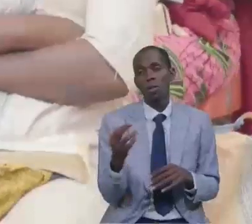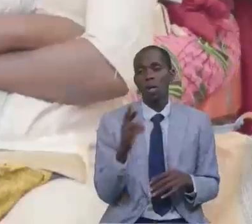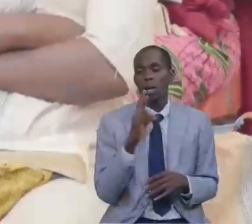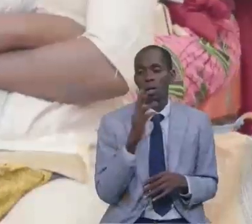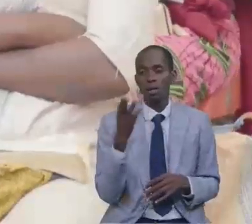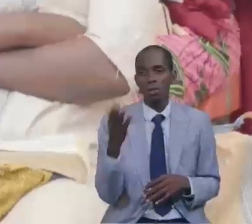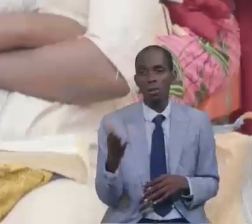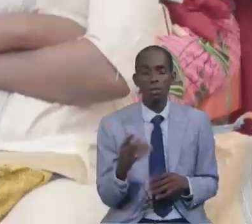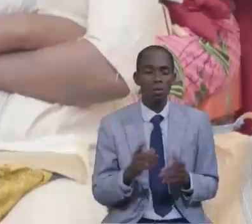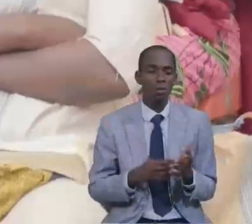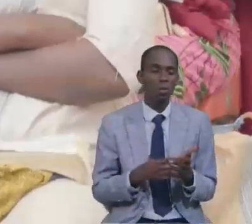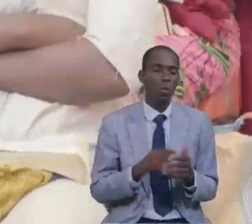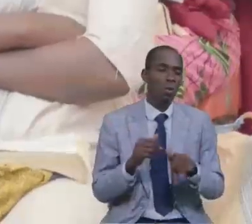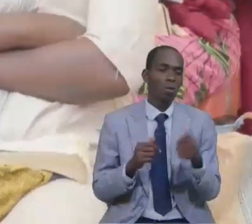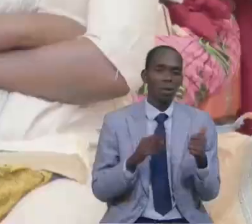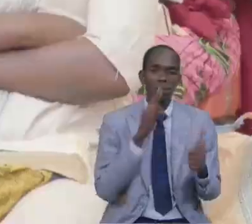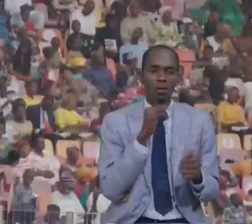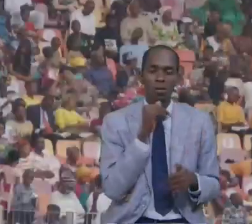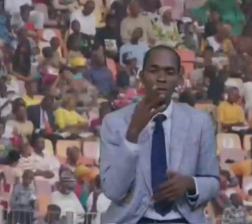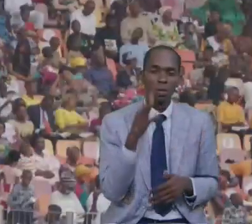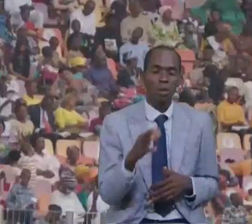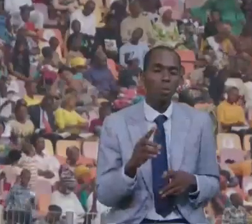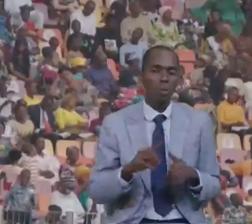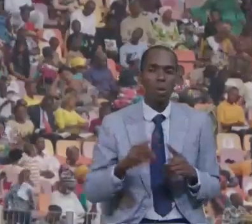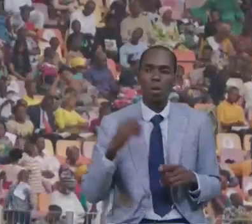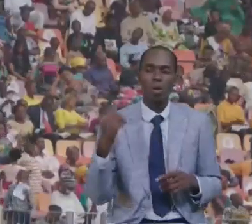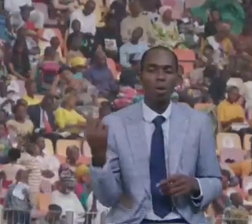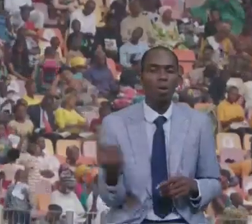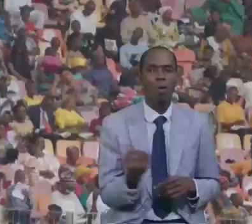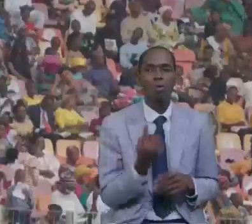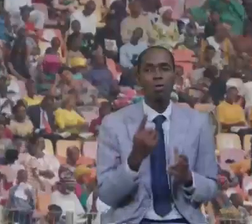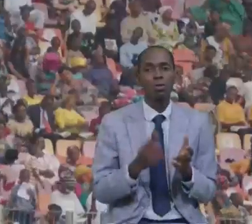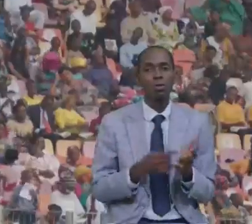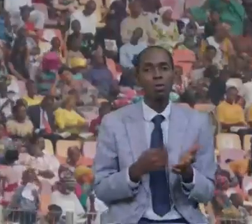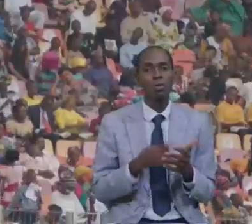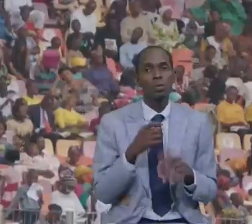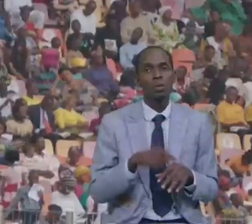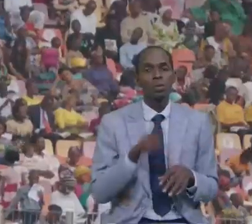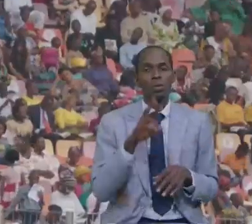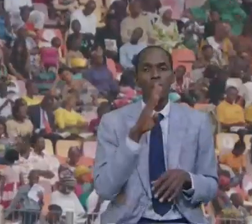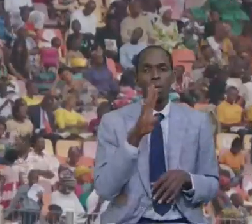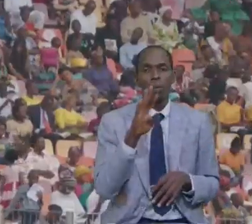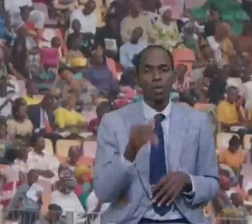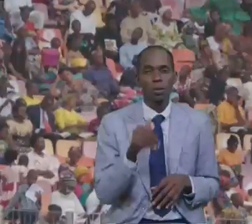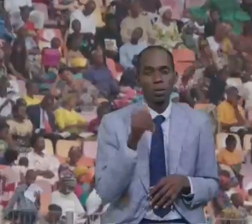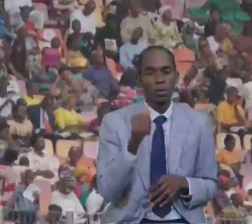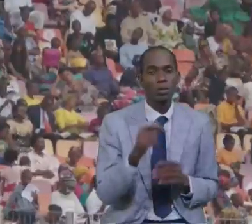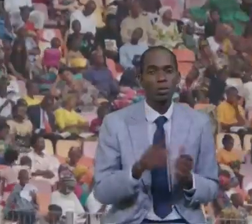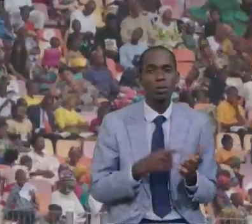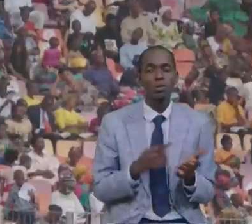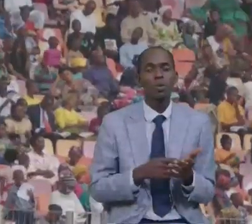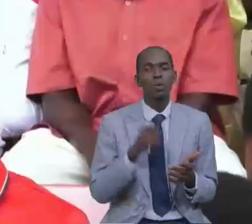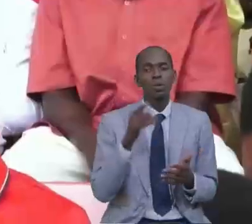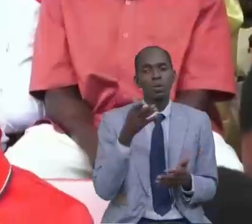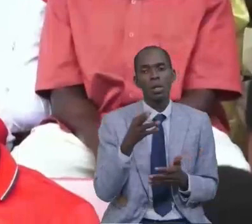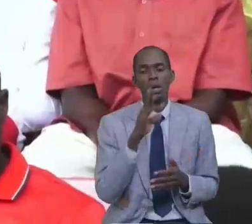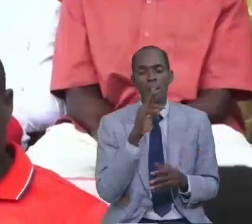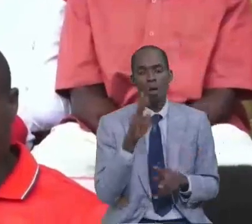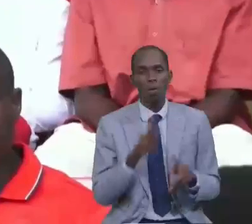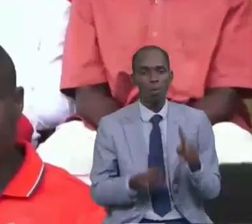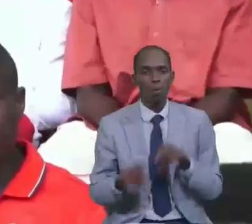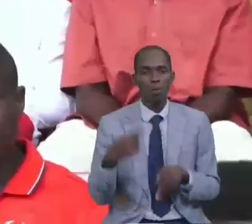sometimes there are people who are with you. Always in the private and in the public,